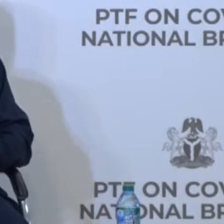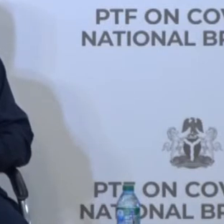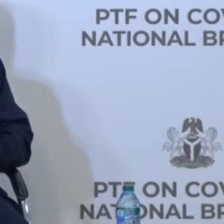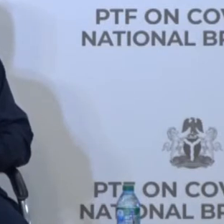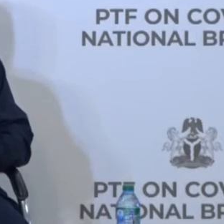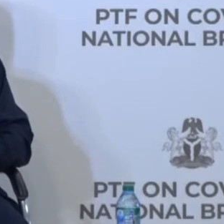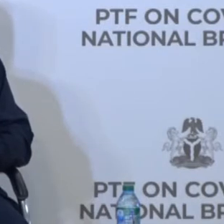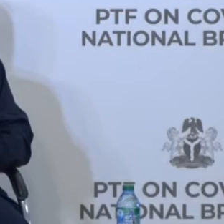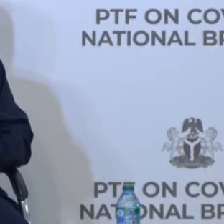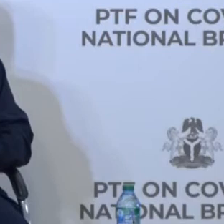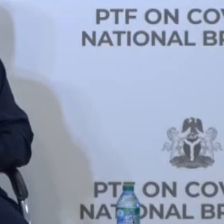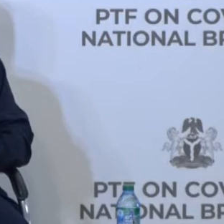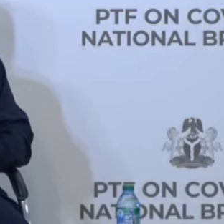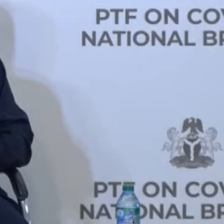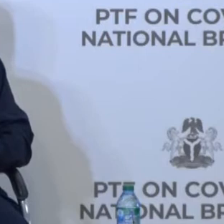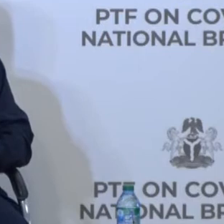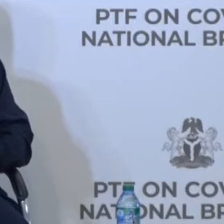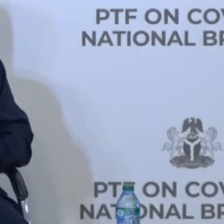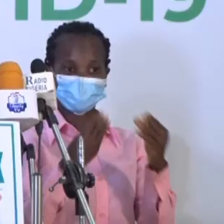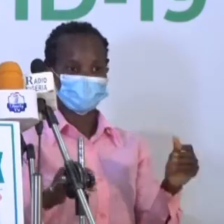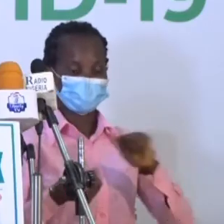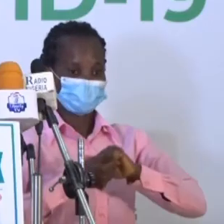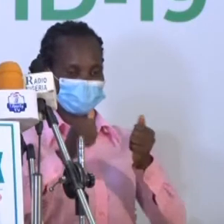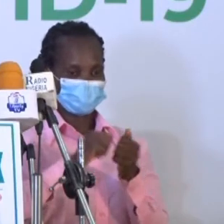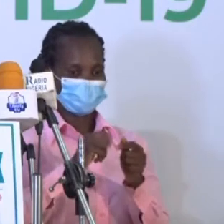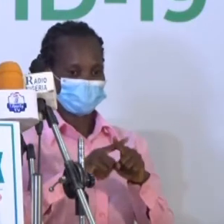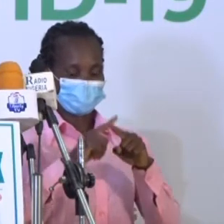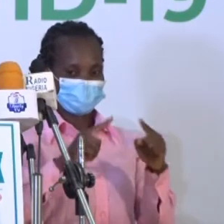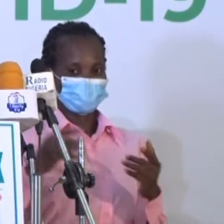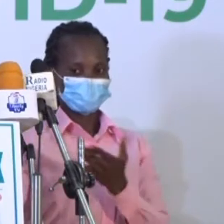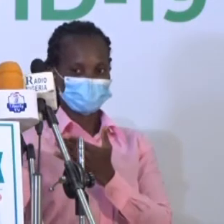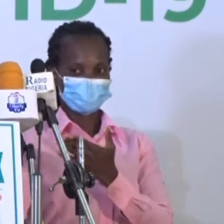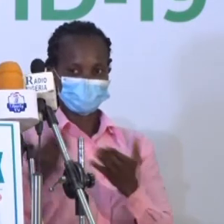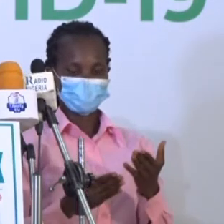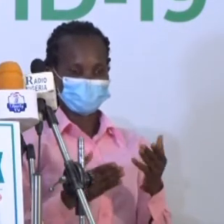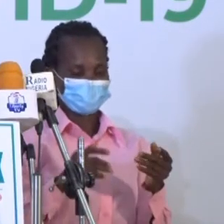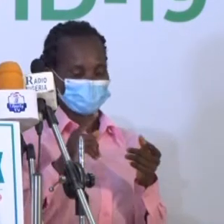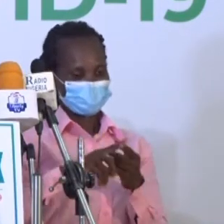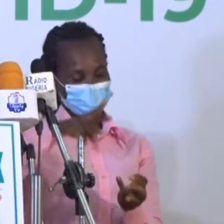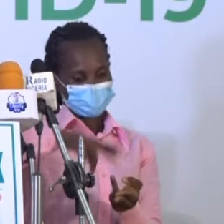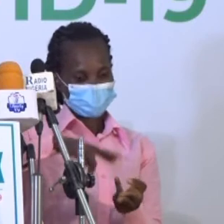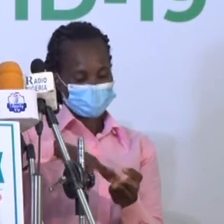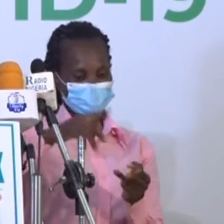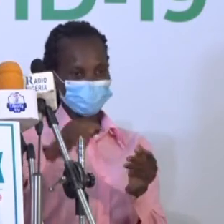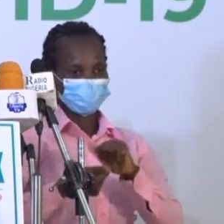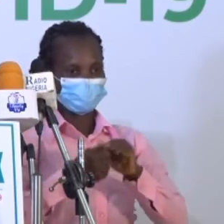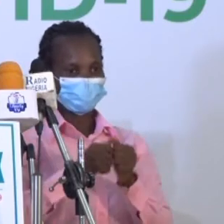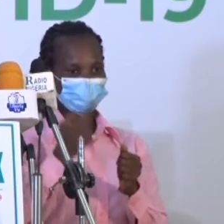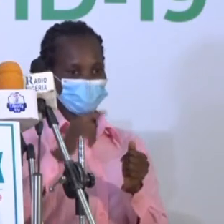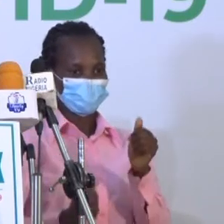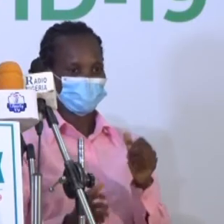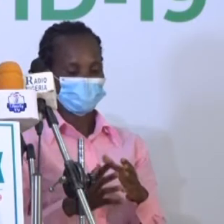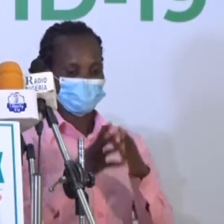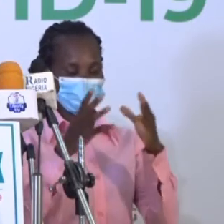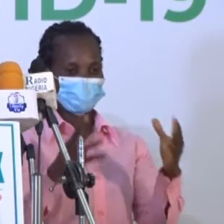themselves are not going to solve the problem, but they do bring solve the proximity problem for most people and